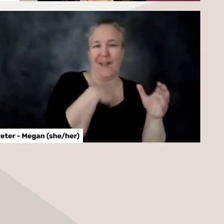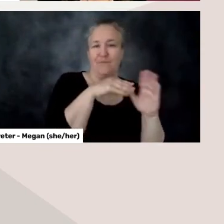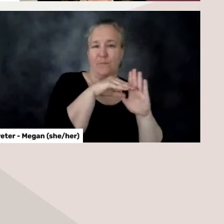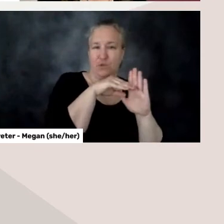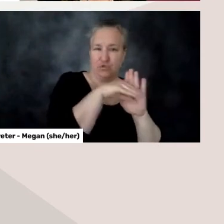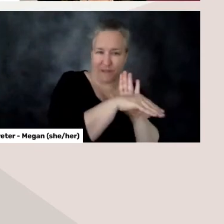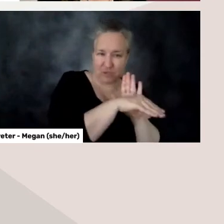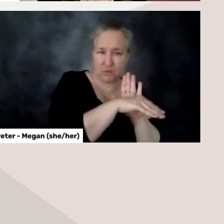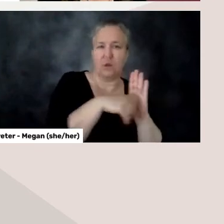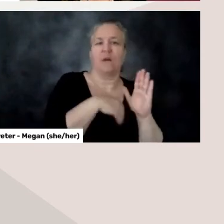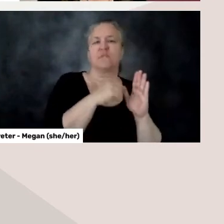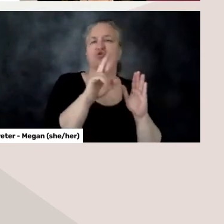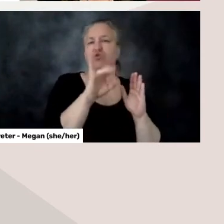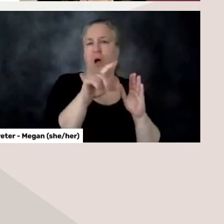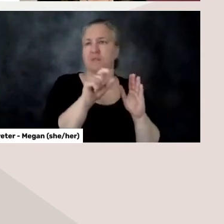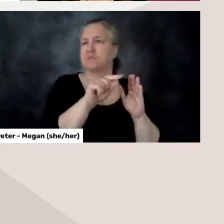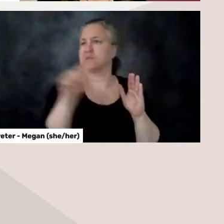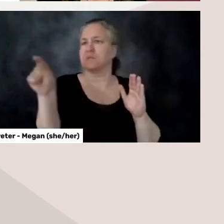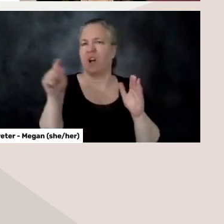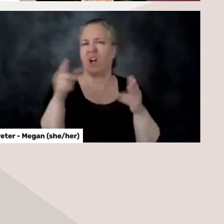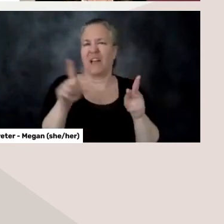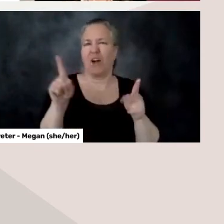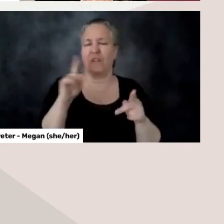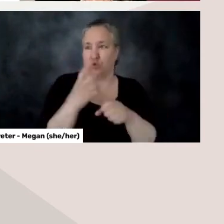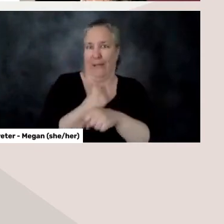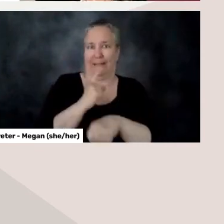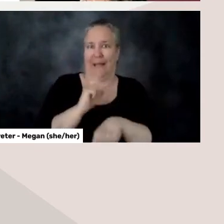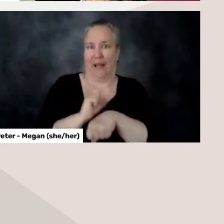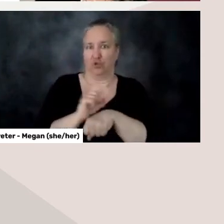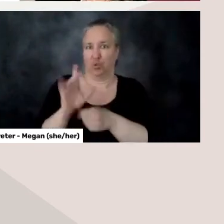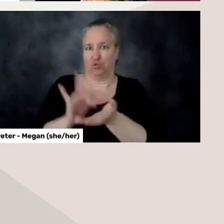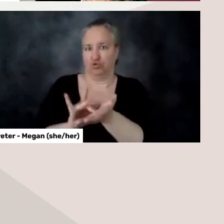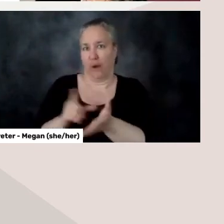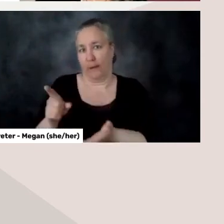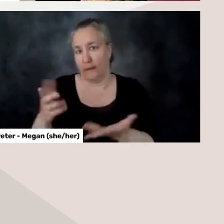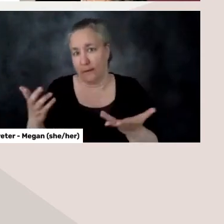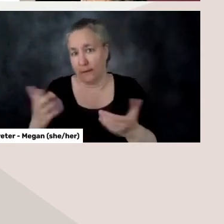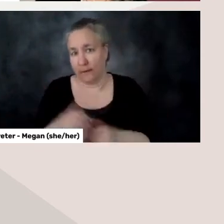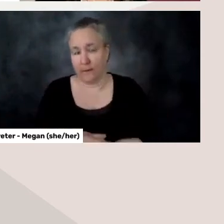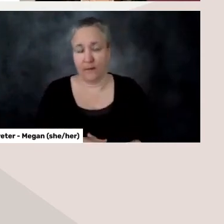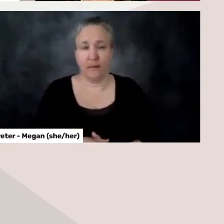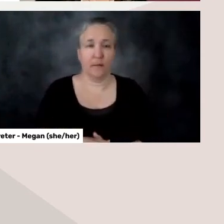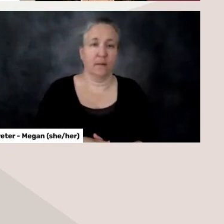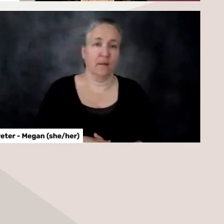are trials that then allow them to get the actual drug, right?